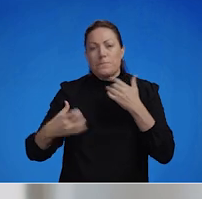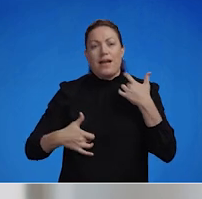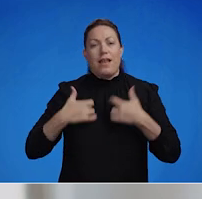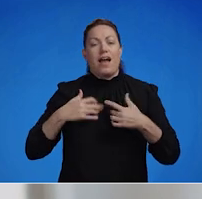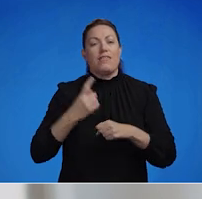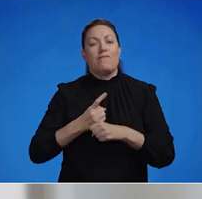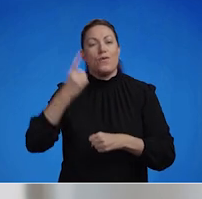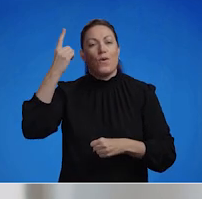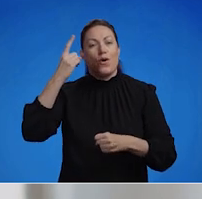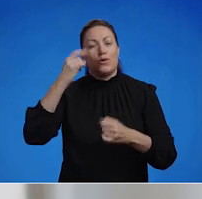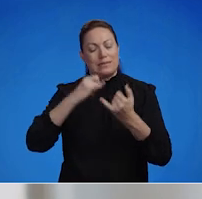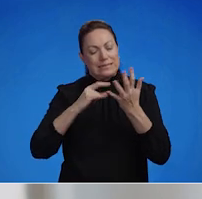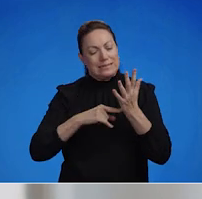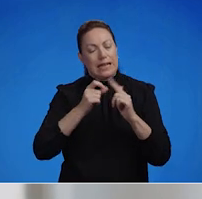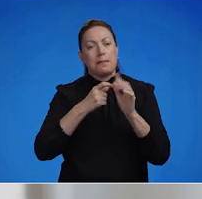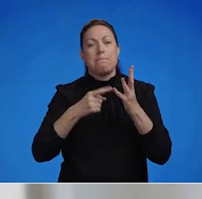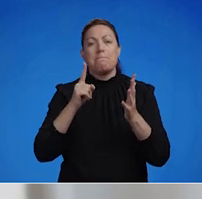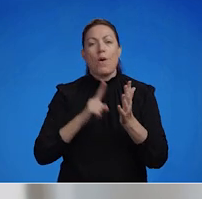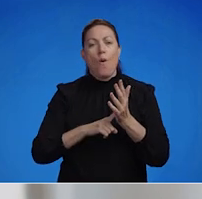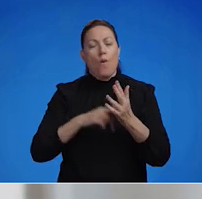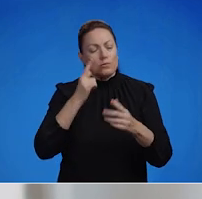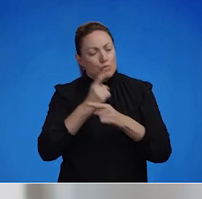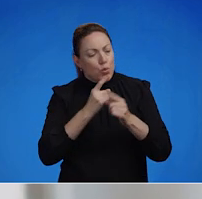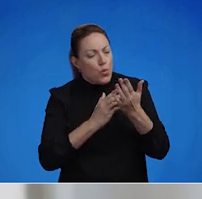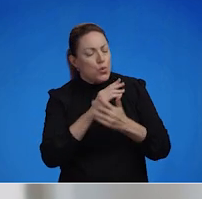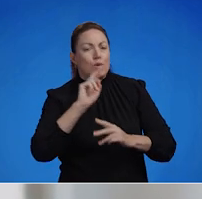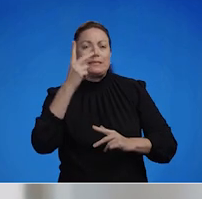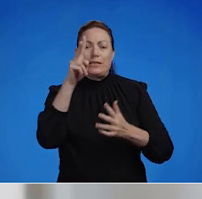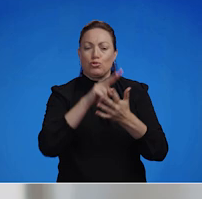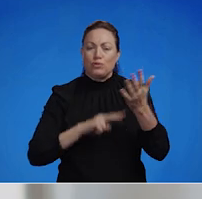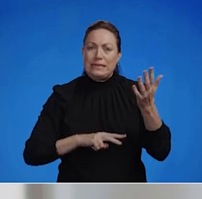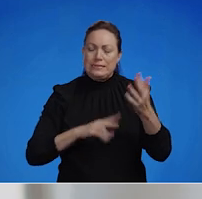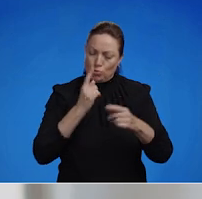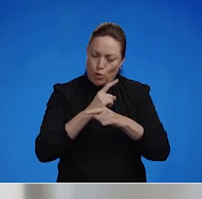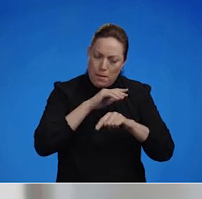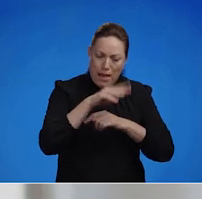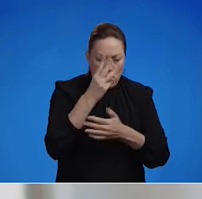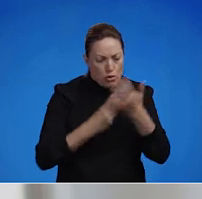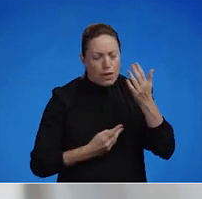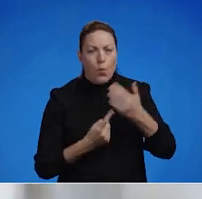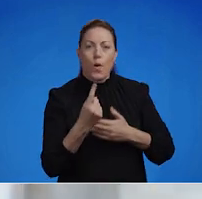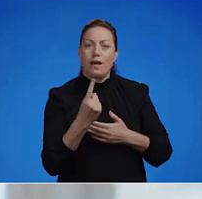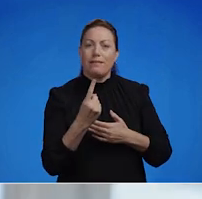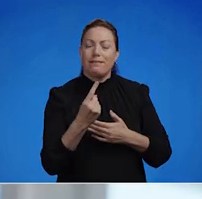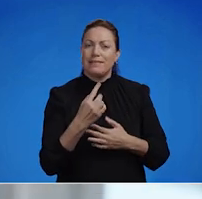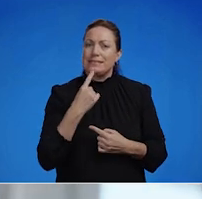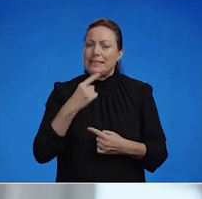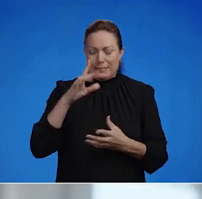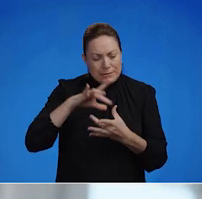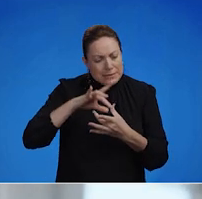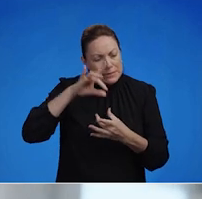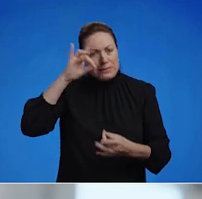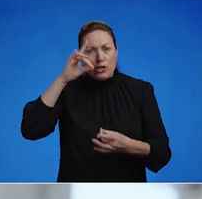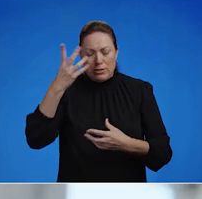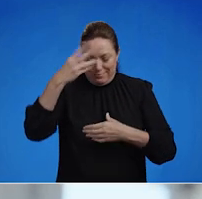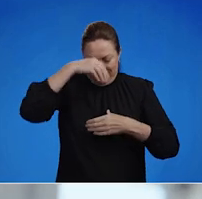St. Paul proclaims that to us in our second reading today. He mentions all three persons of the Trinity. And he said, the